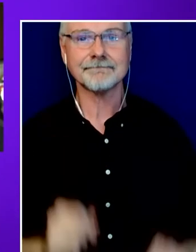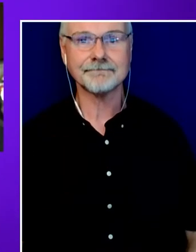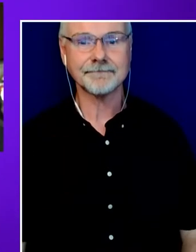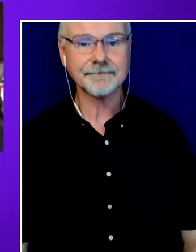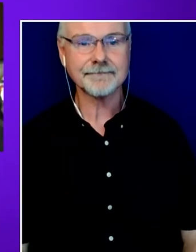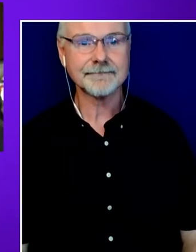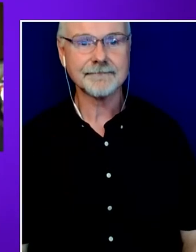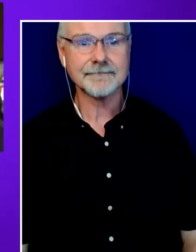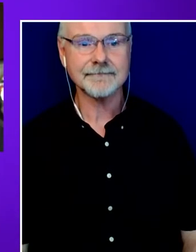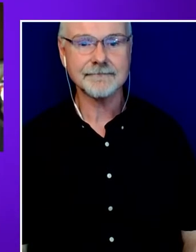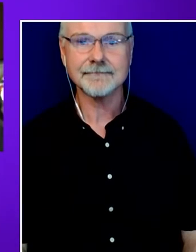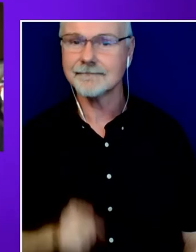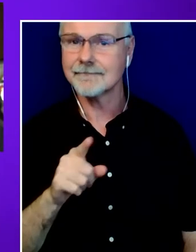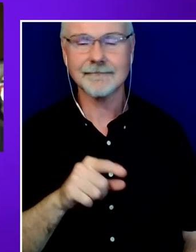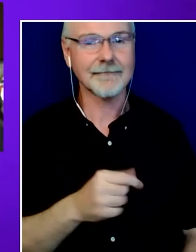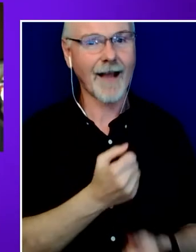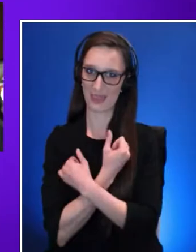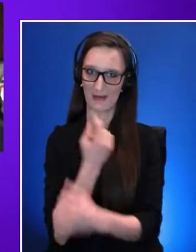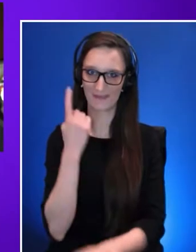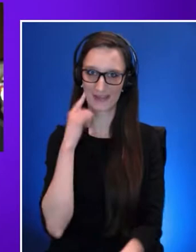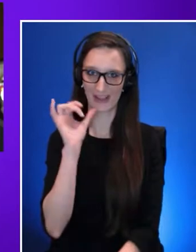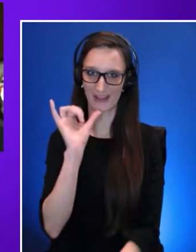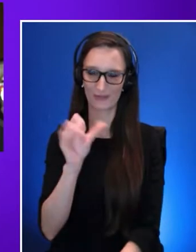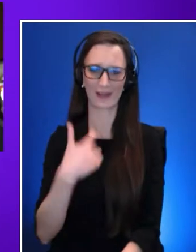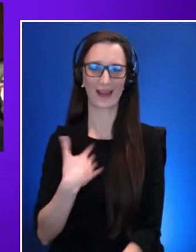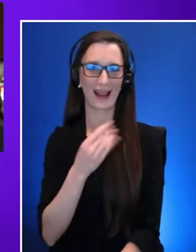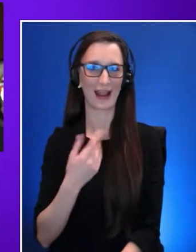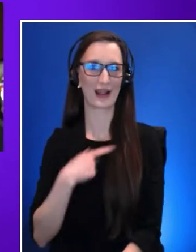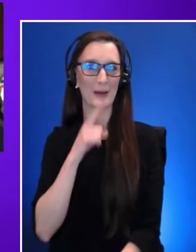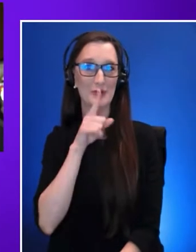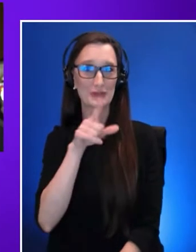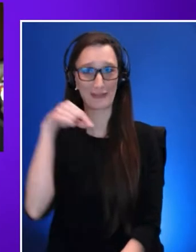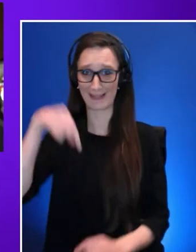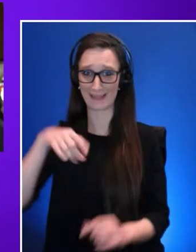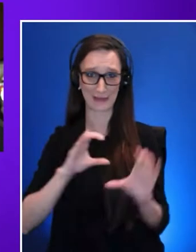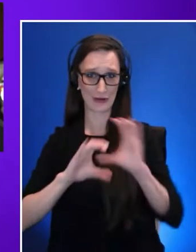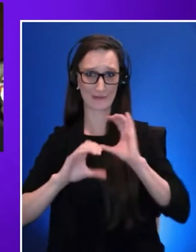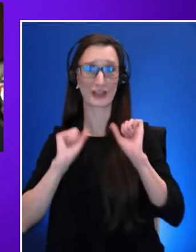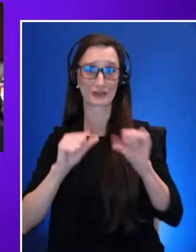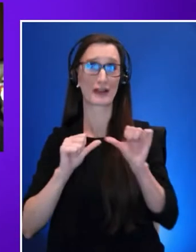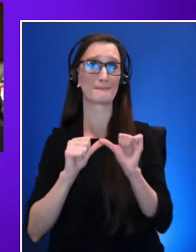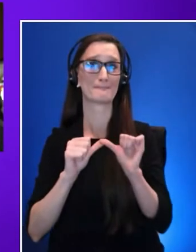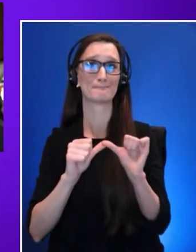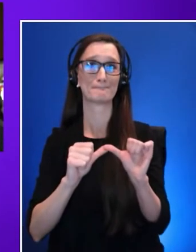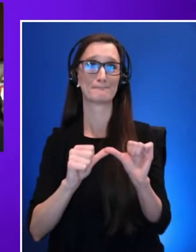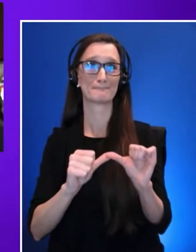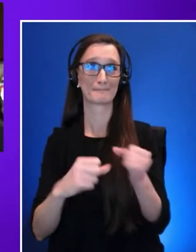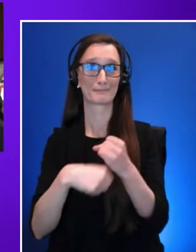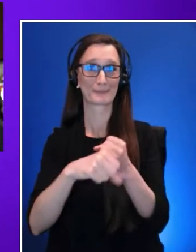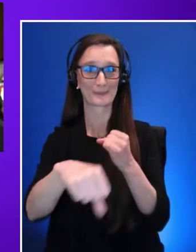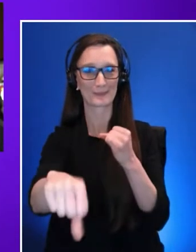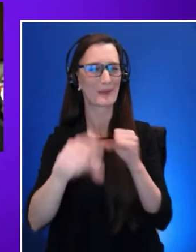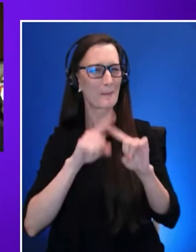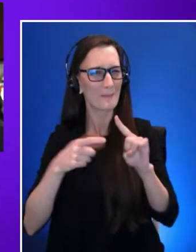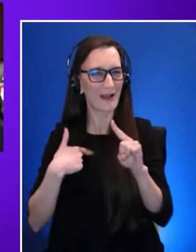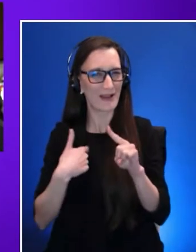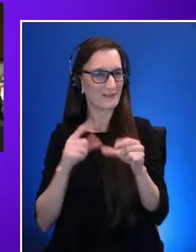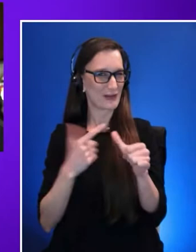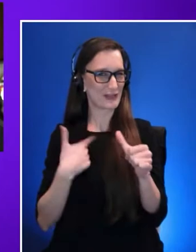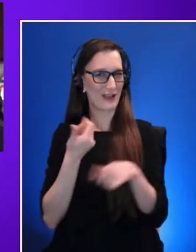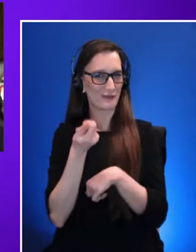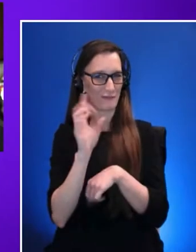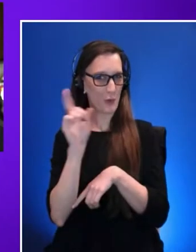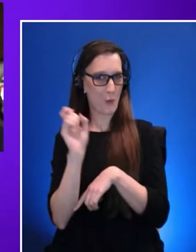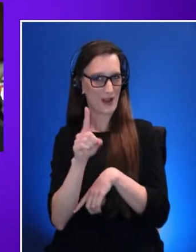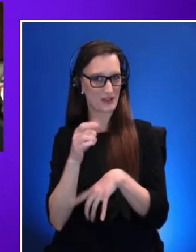I'd love to hear it. Well, I'm sure we could keep this conversation going for quite some time, but we do have a few questions. So we'd like to move it over to the